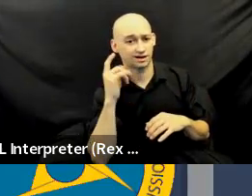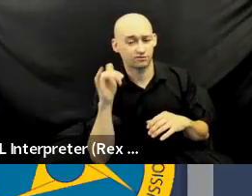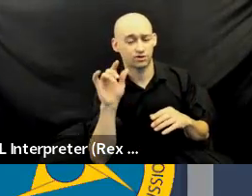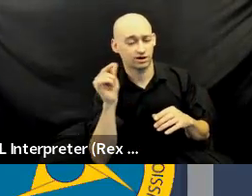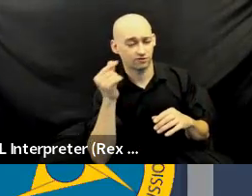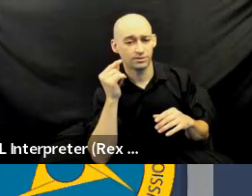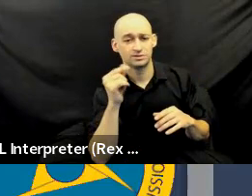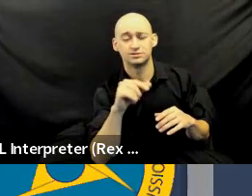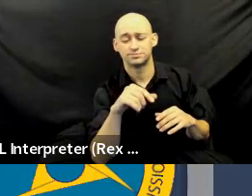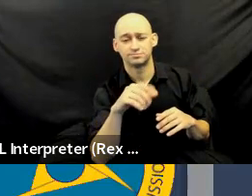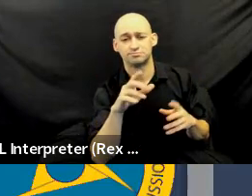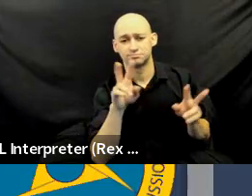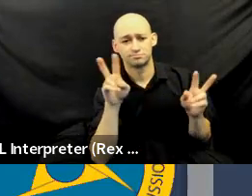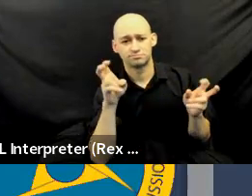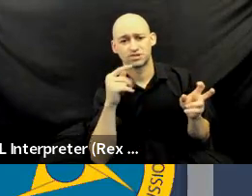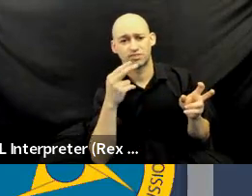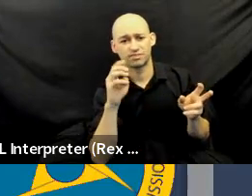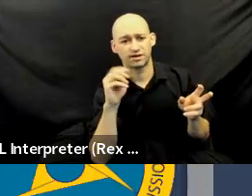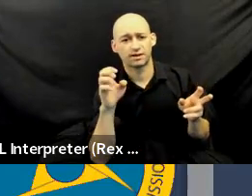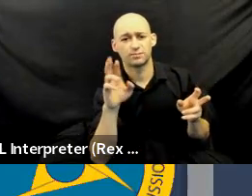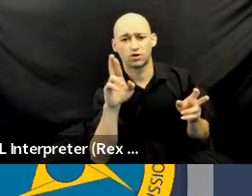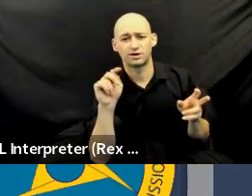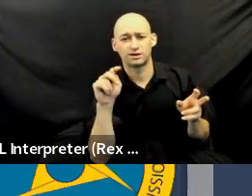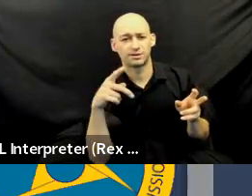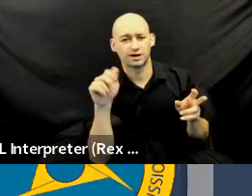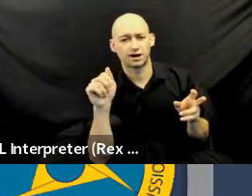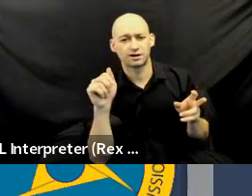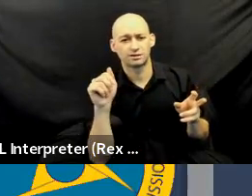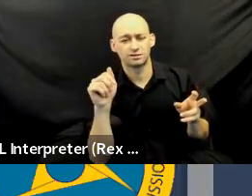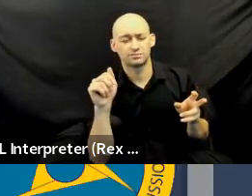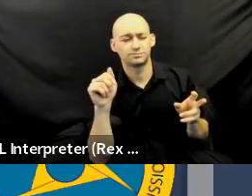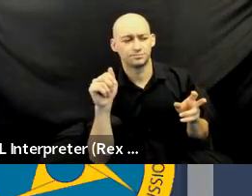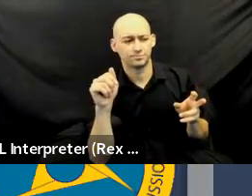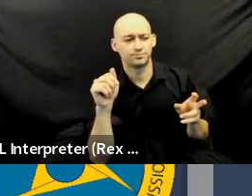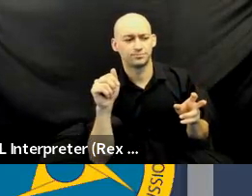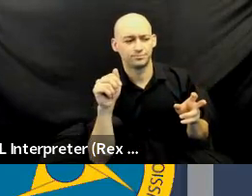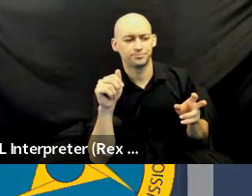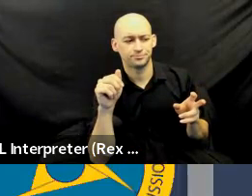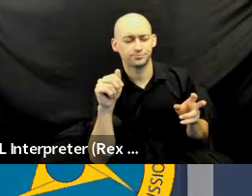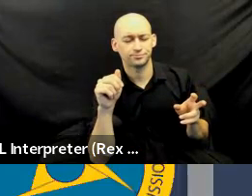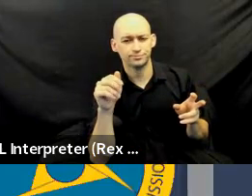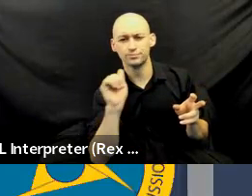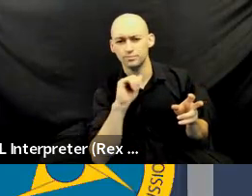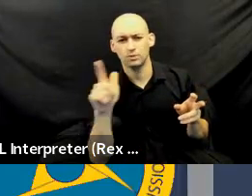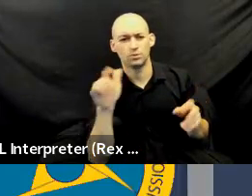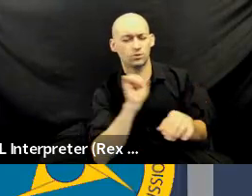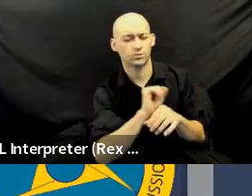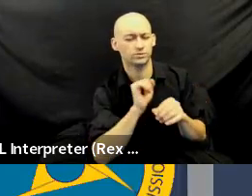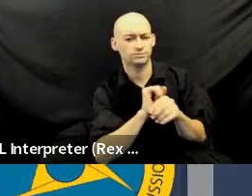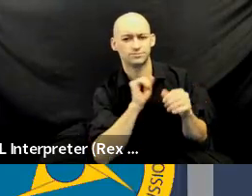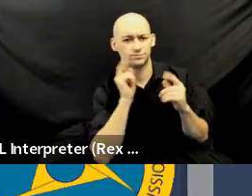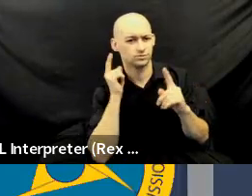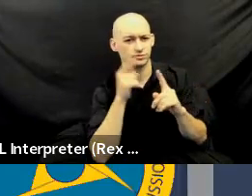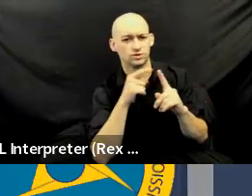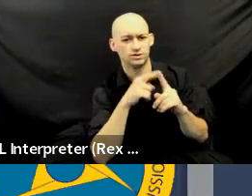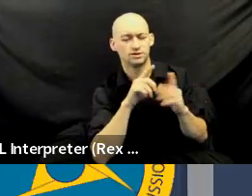the meeting focused on partnerships between the RTPAs, Caltrans, and the California Transportation Commission, as we all work towards the development and submittal of